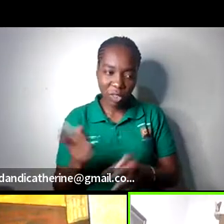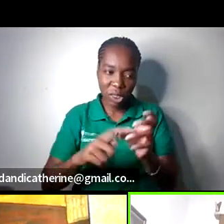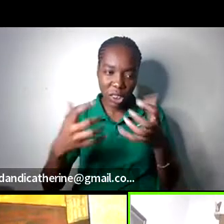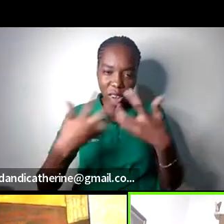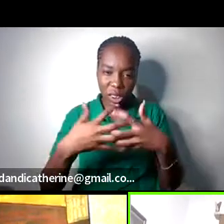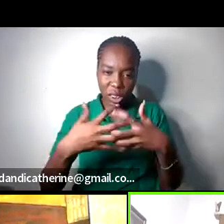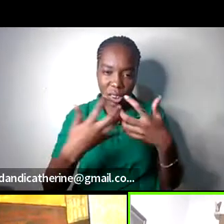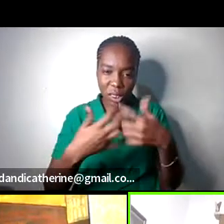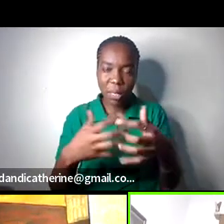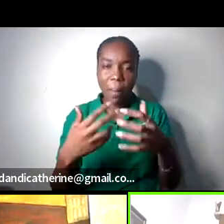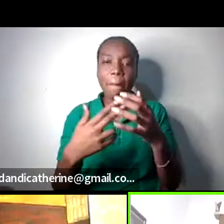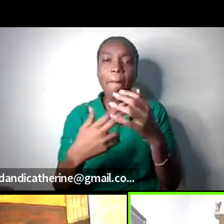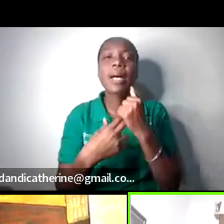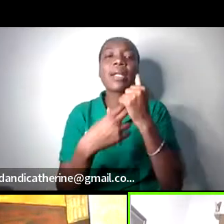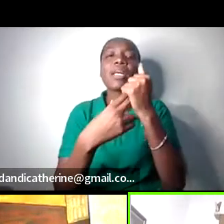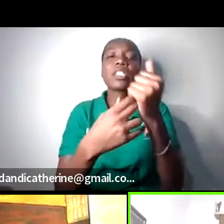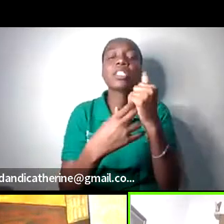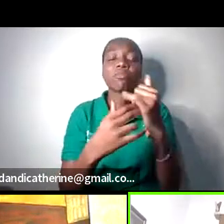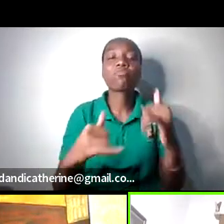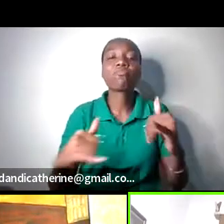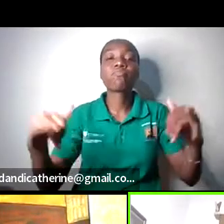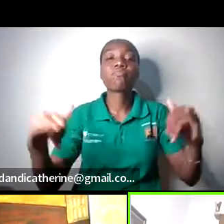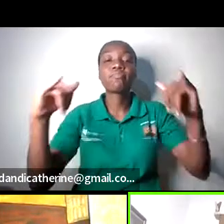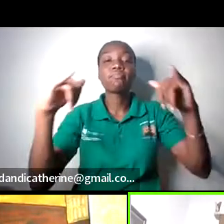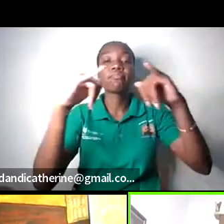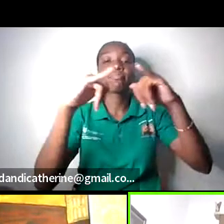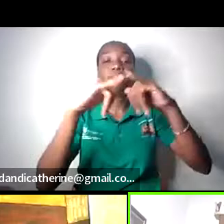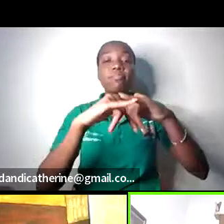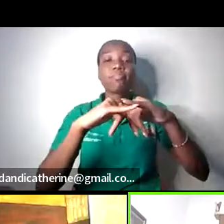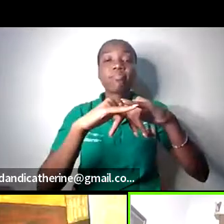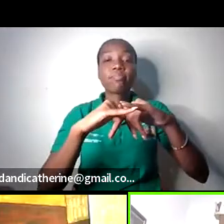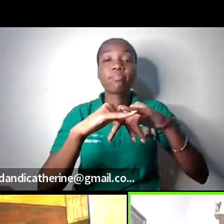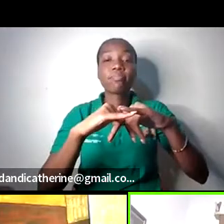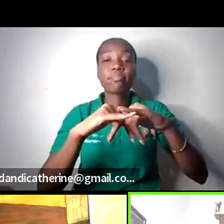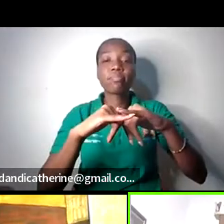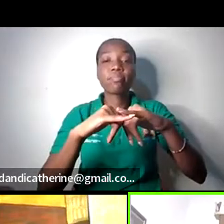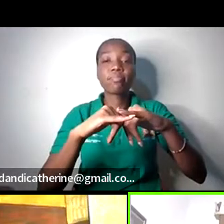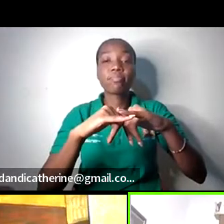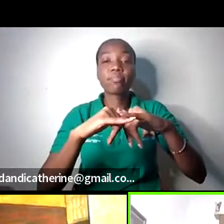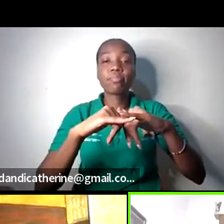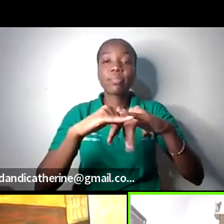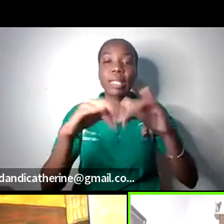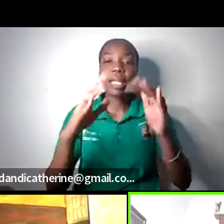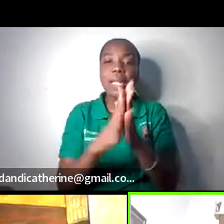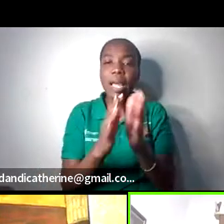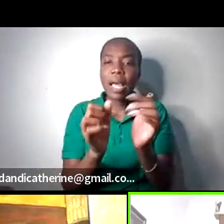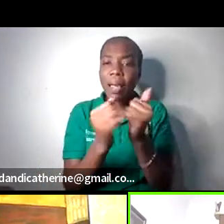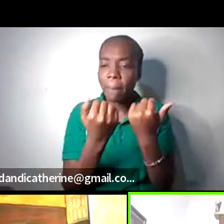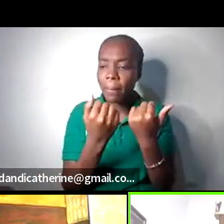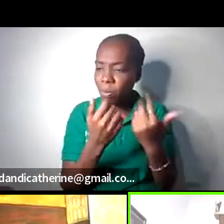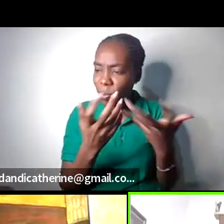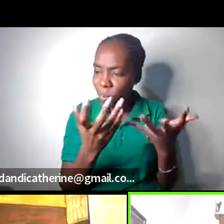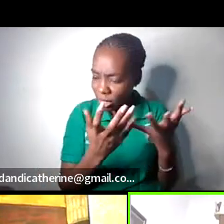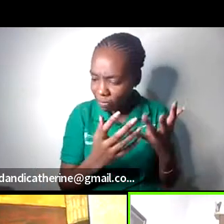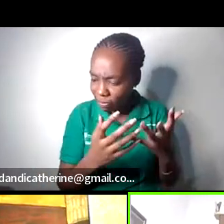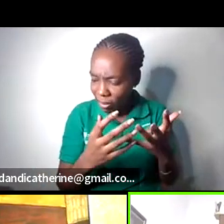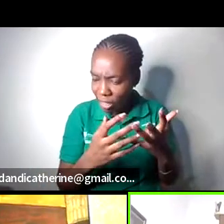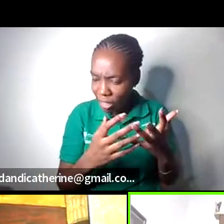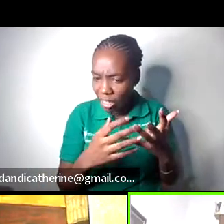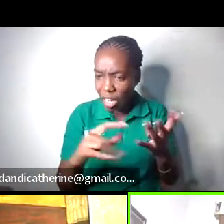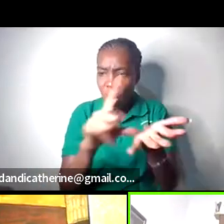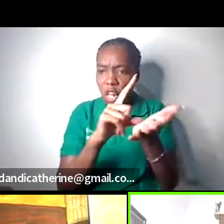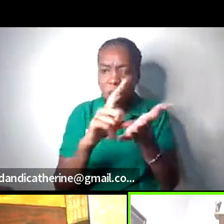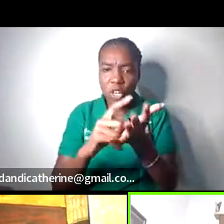partnership convention that was held at a local university here in